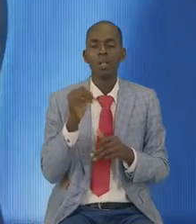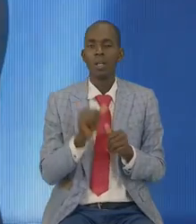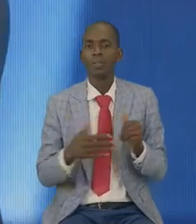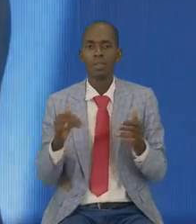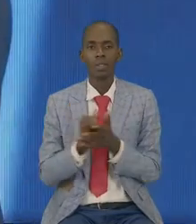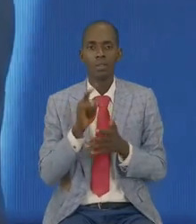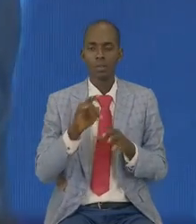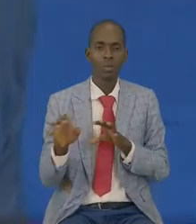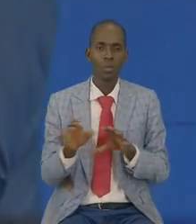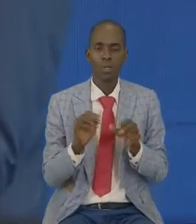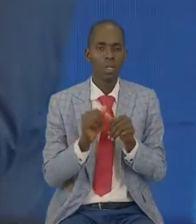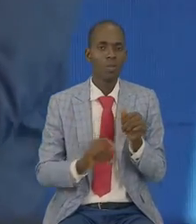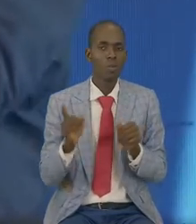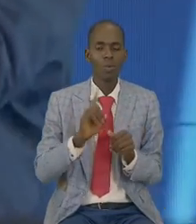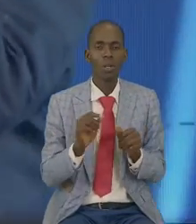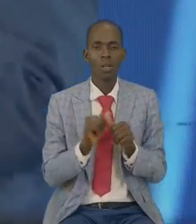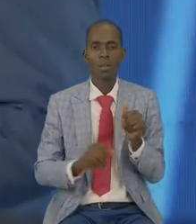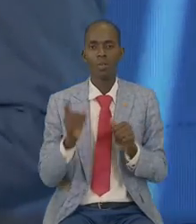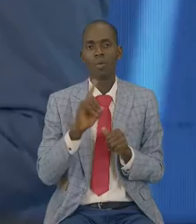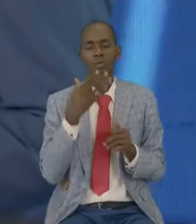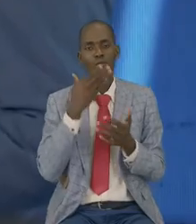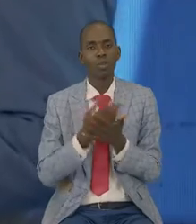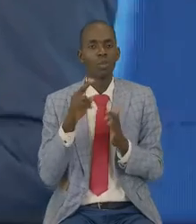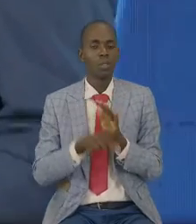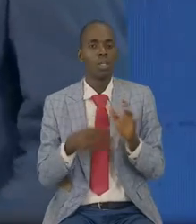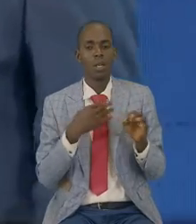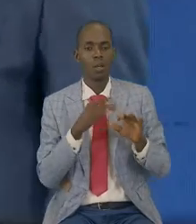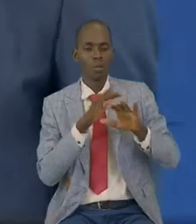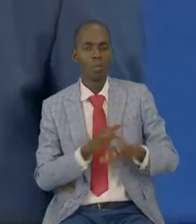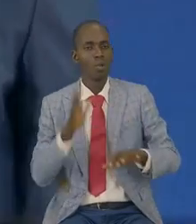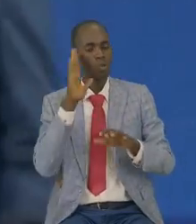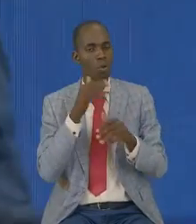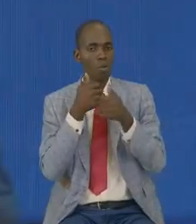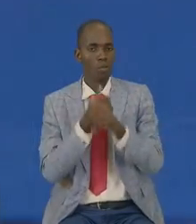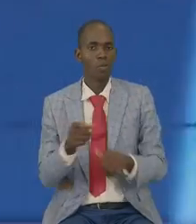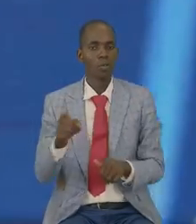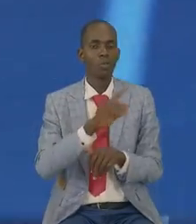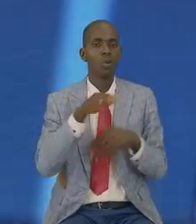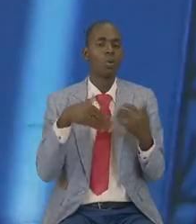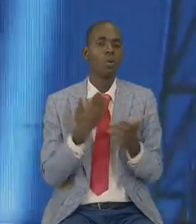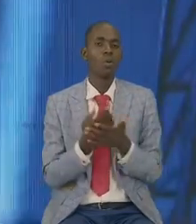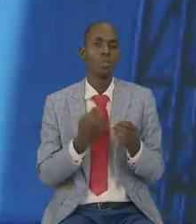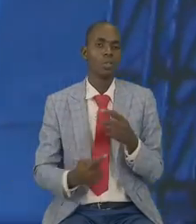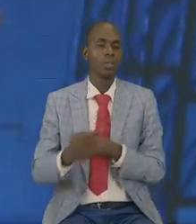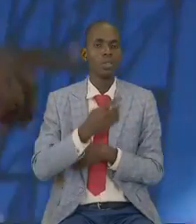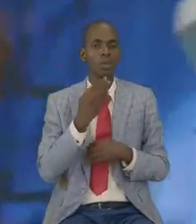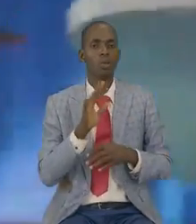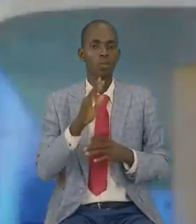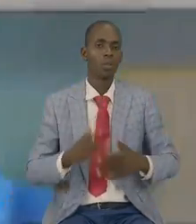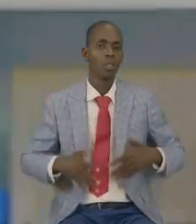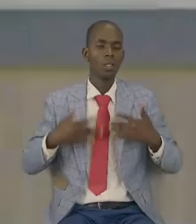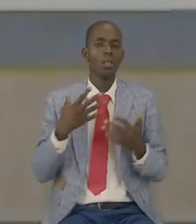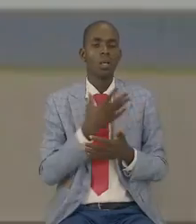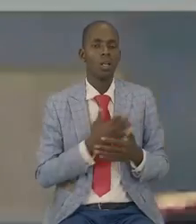do anywhere, everywhere, goodness and mercy will follow you all the days of your life, and you